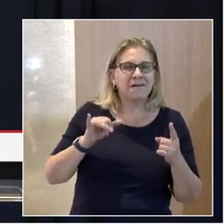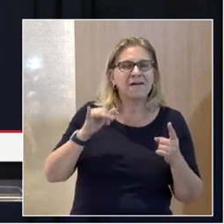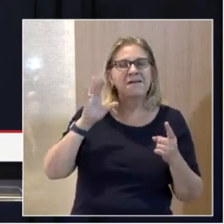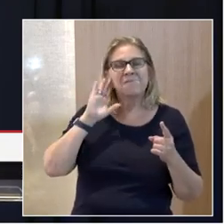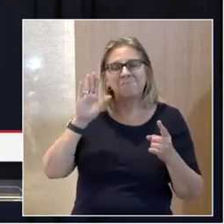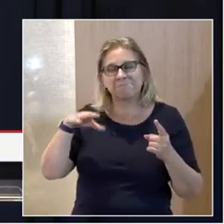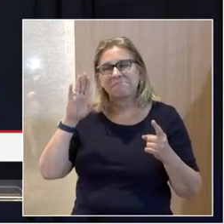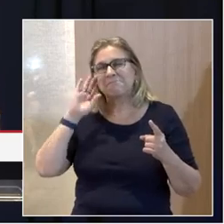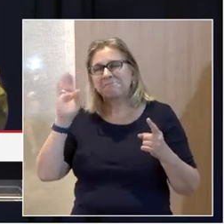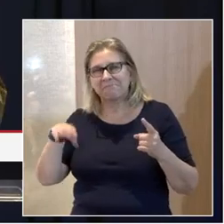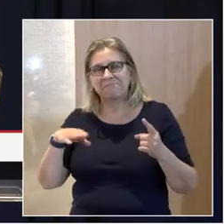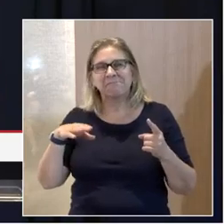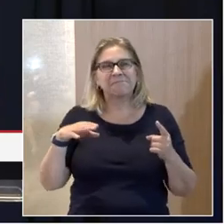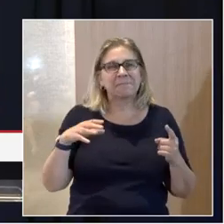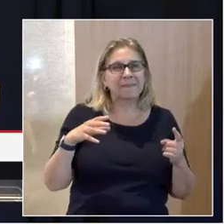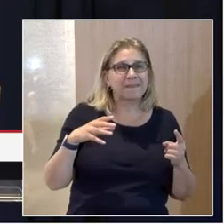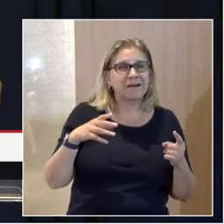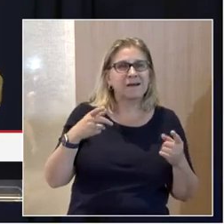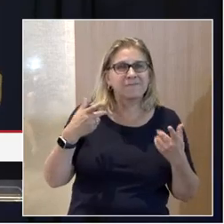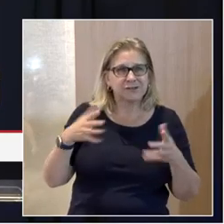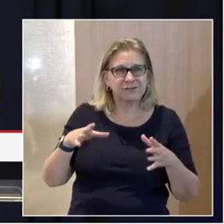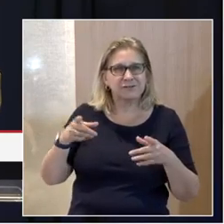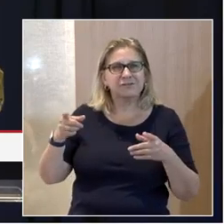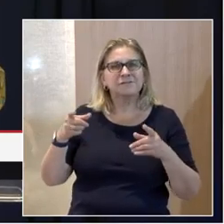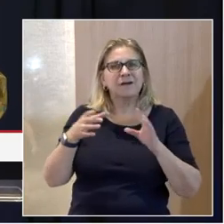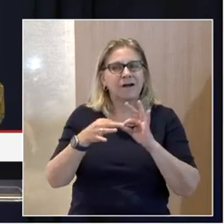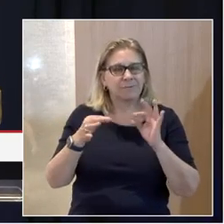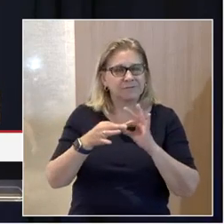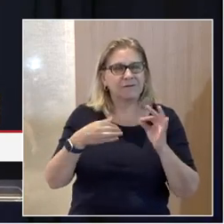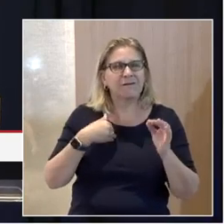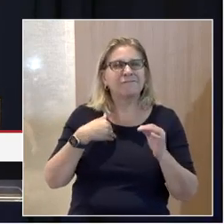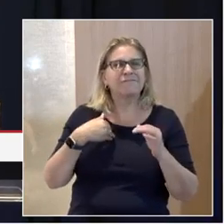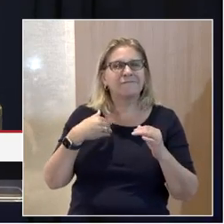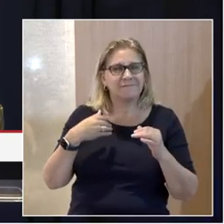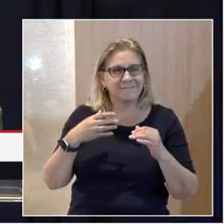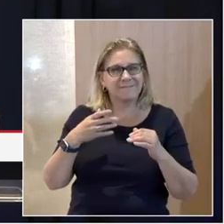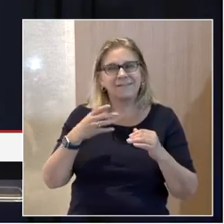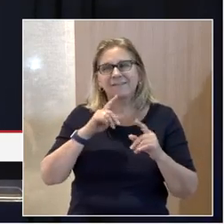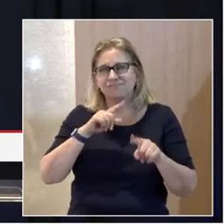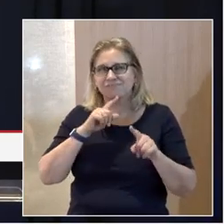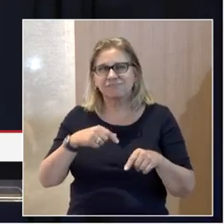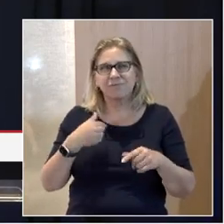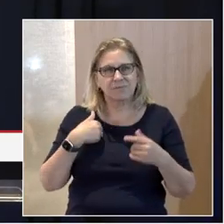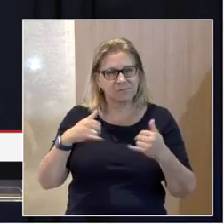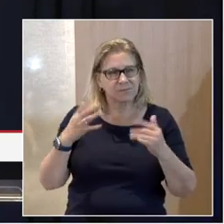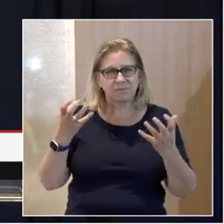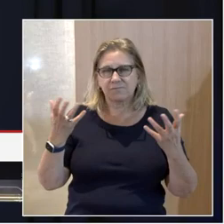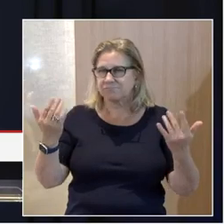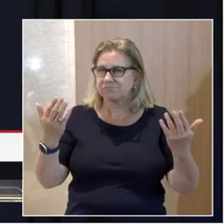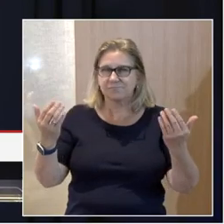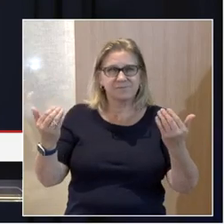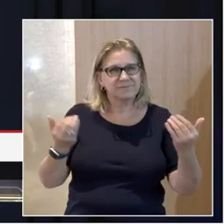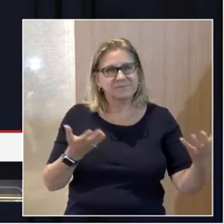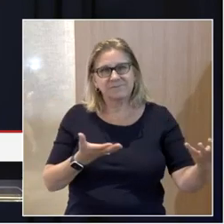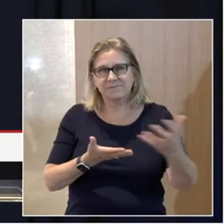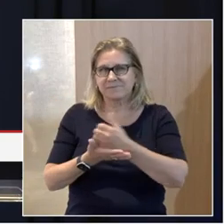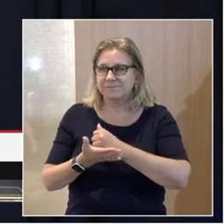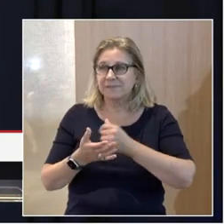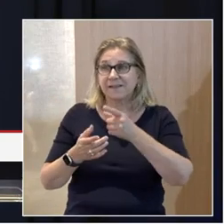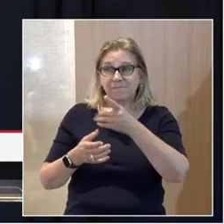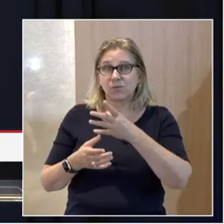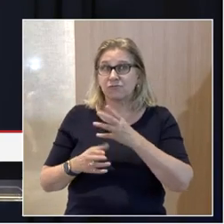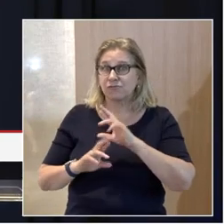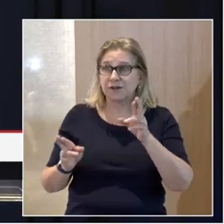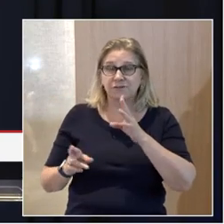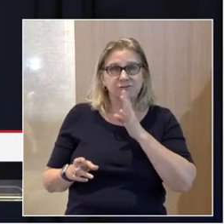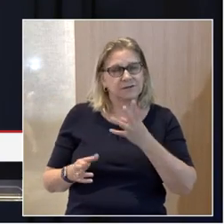some comments and some guidance. Be ready to kind of stand up when I ask and have a person with a mic come